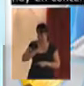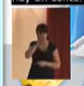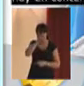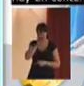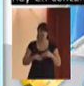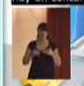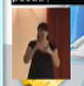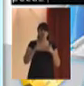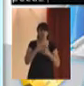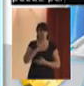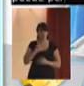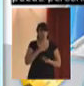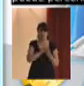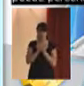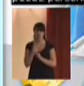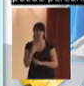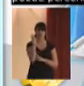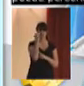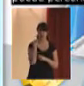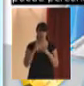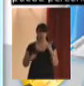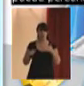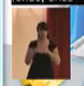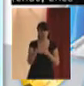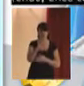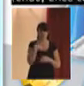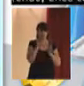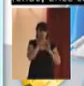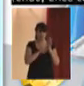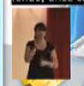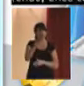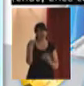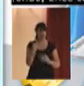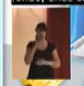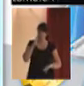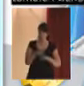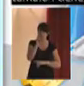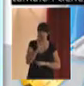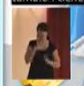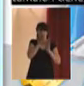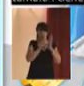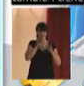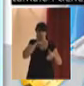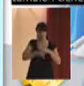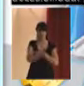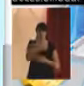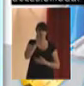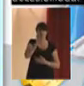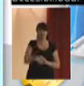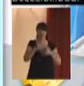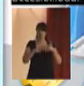but also things that can be customized by the user, like an avatar, etc. And all of this also has to abide by certain